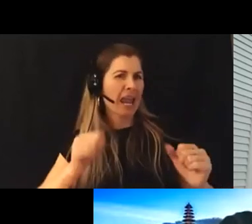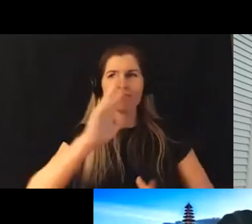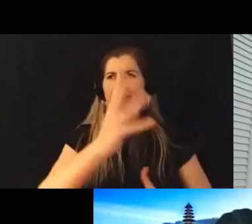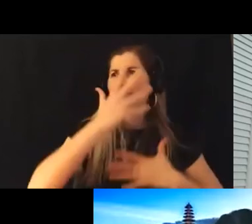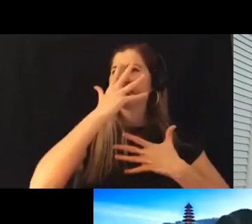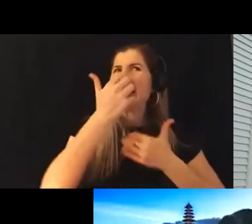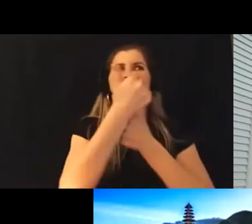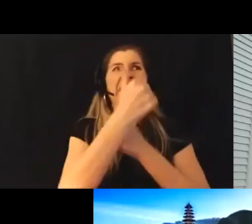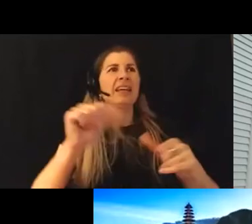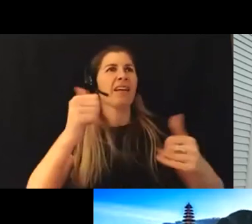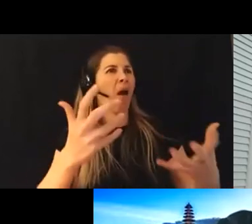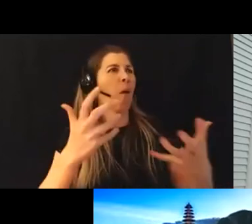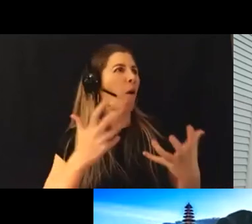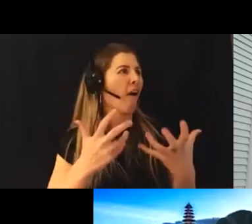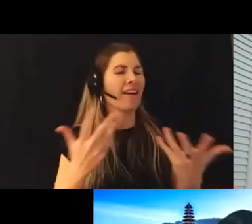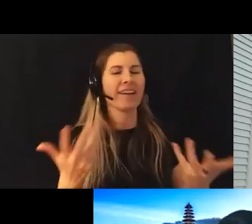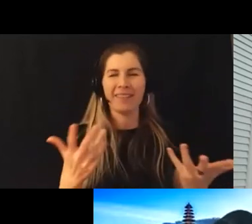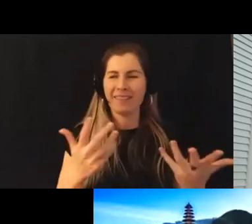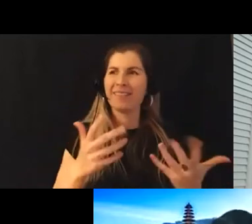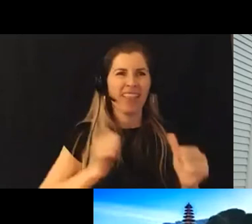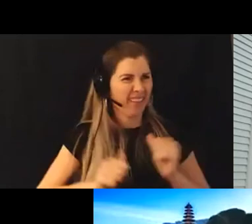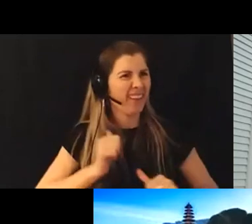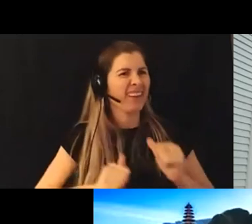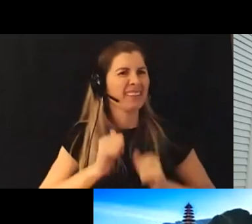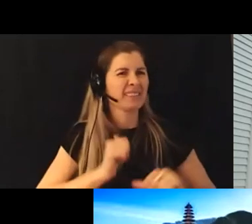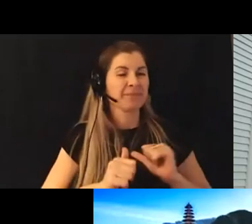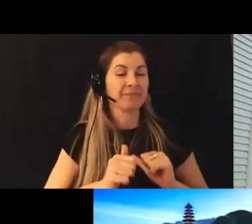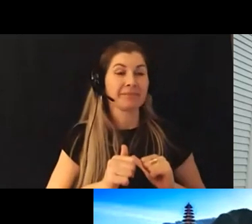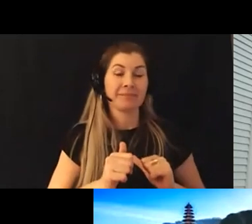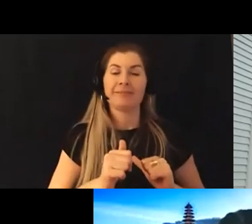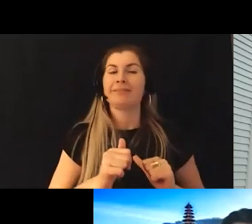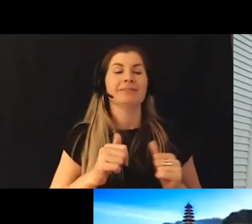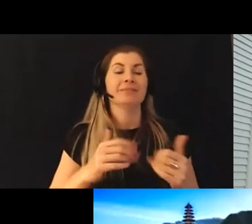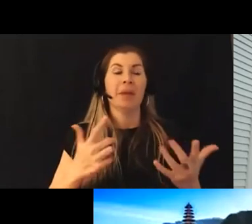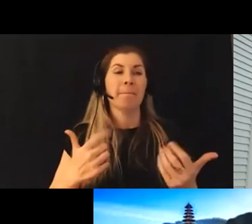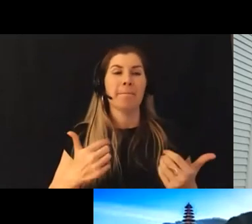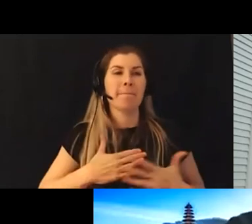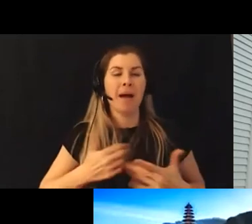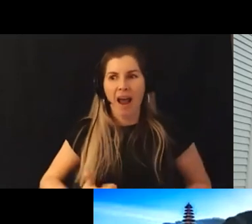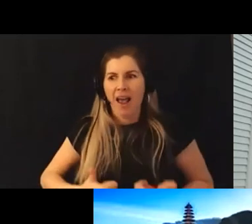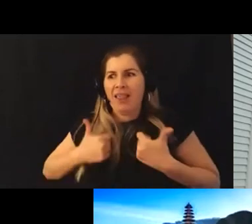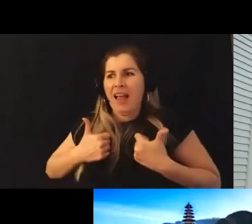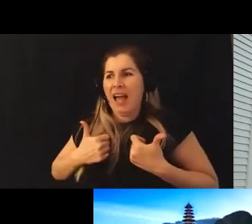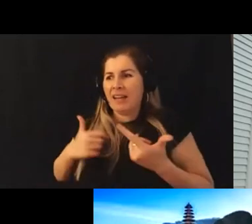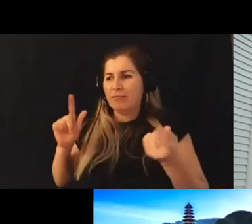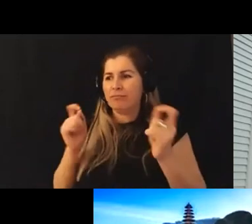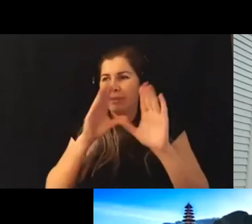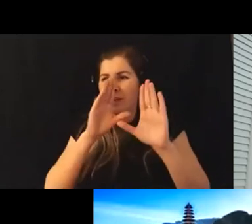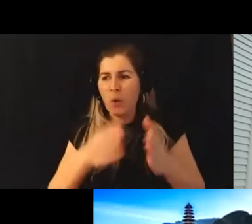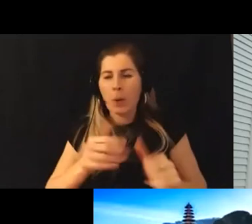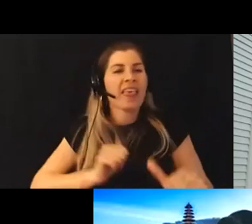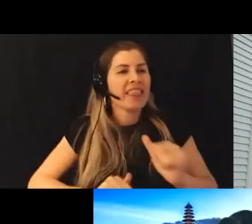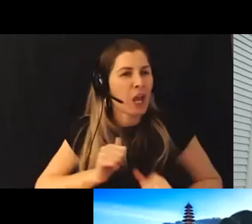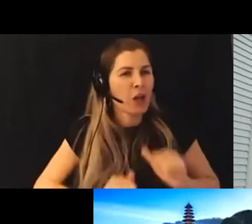or anybody that I wanted to be through theater. And it turned my life into a life of doing theater, working, you know, everywhere from